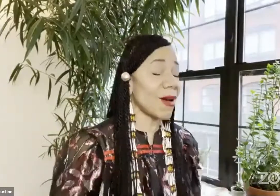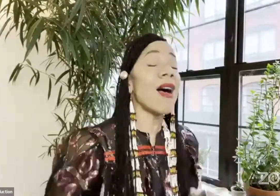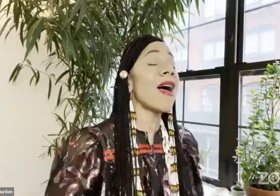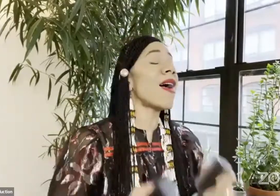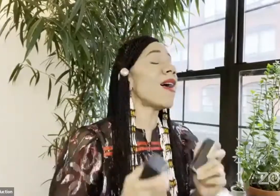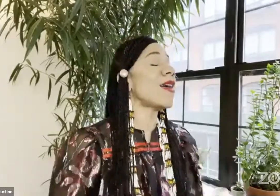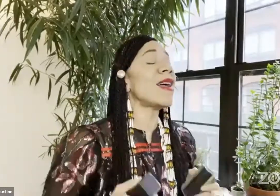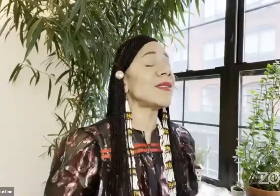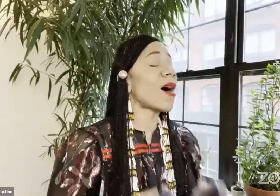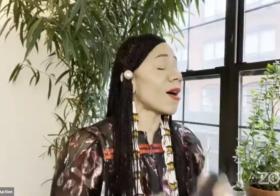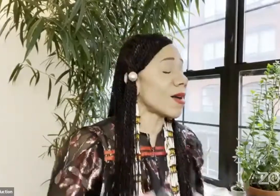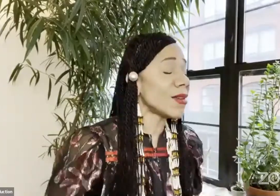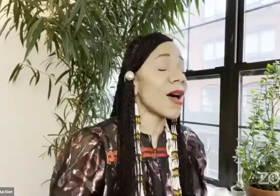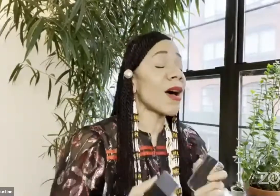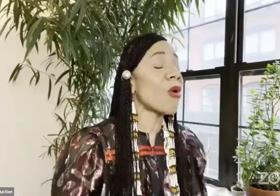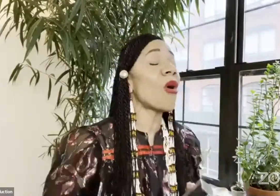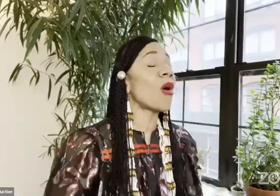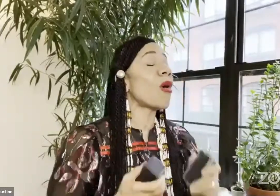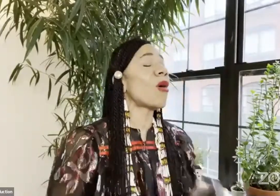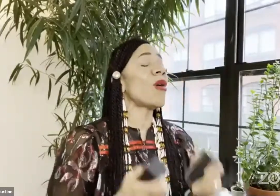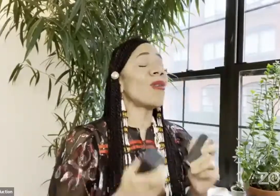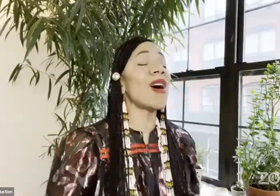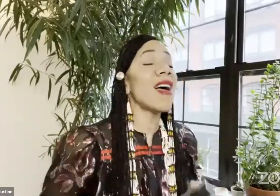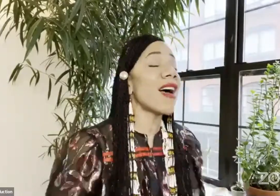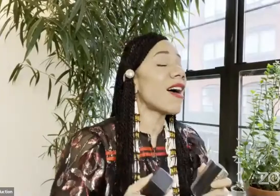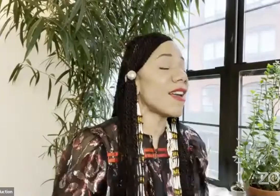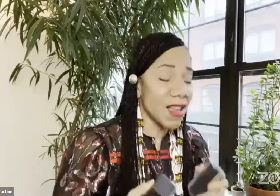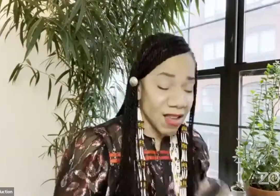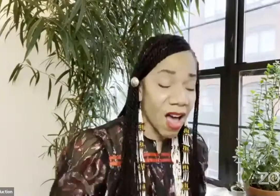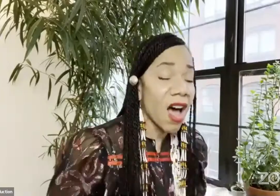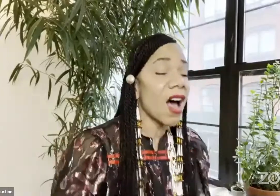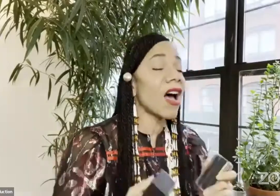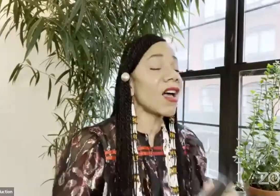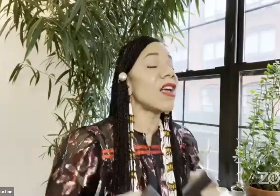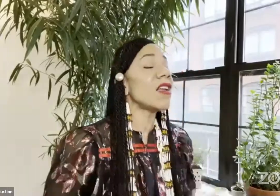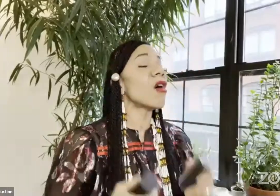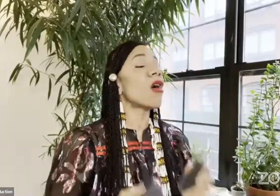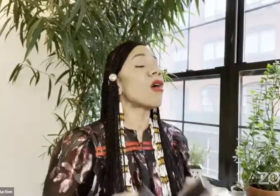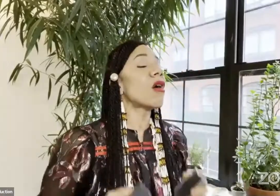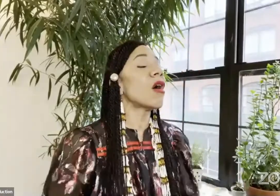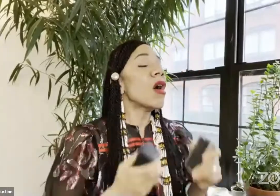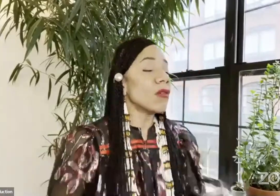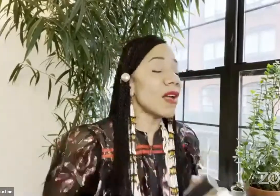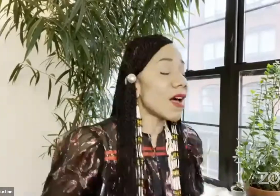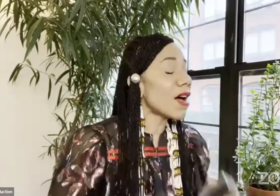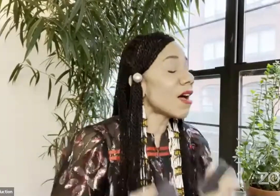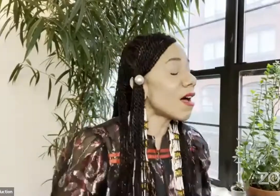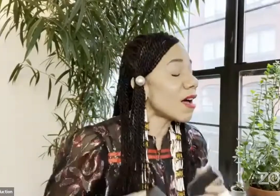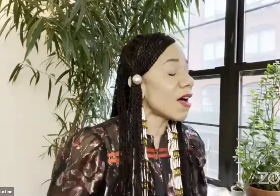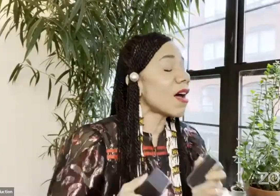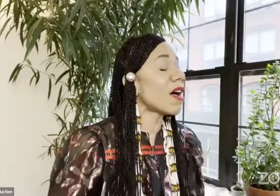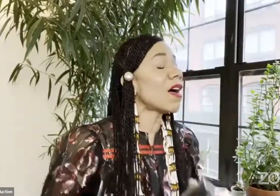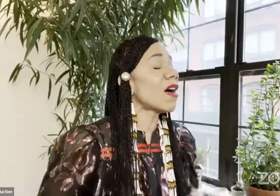where, hey, where, ya, ya, whoa, where, hey, ya, hey, yo.